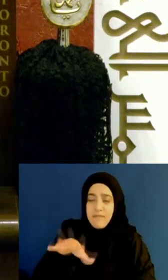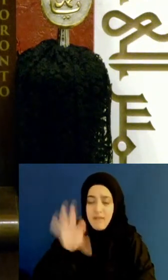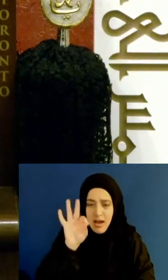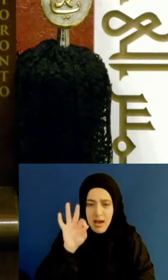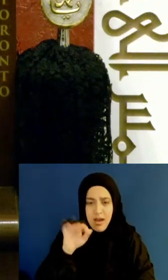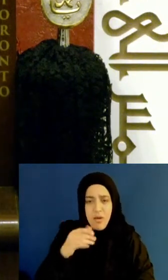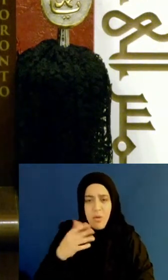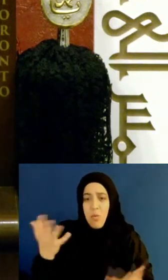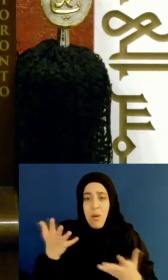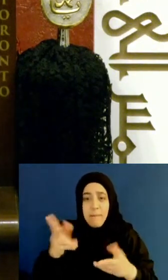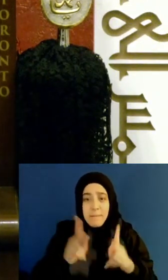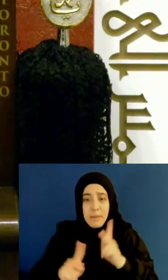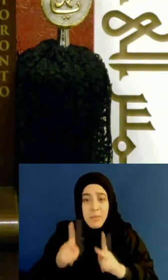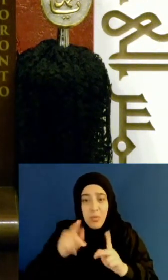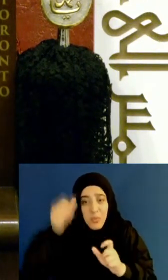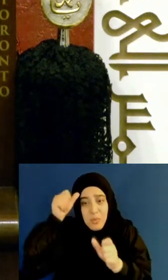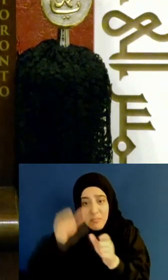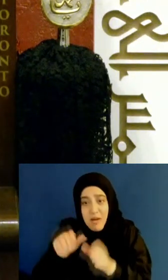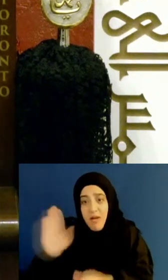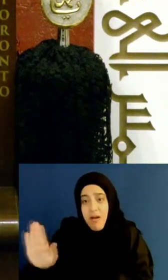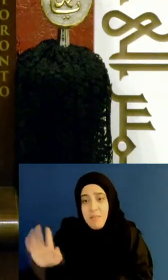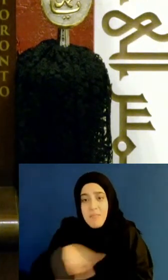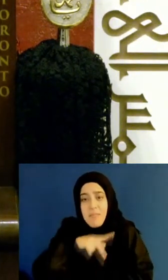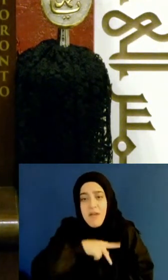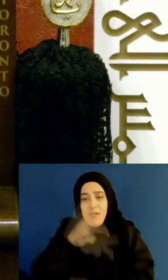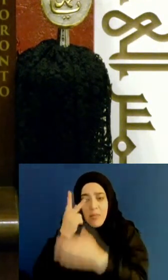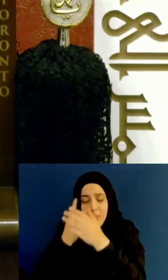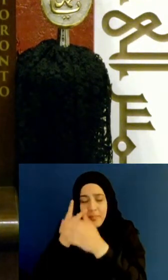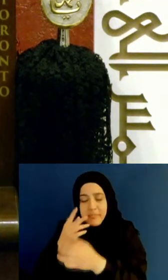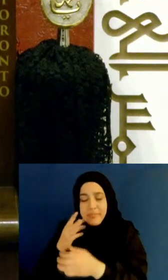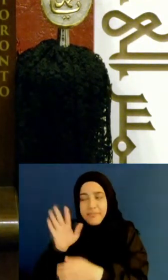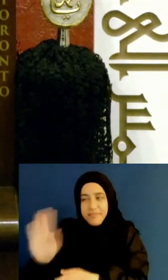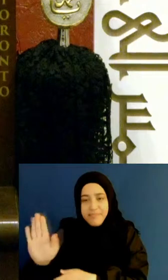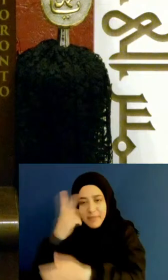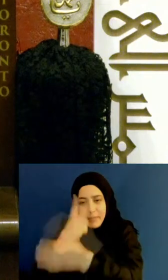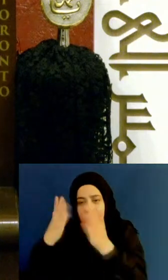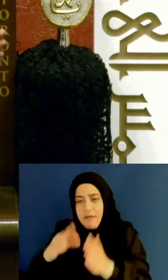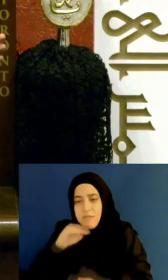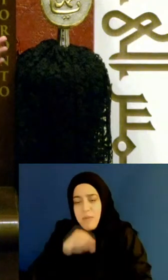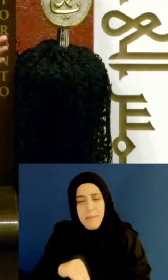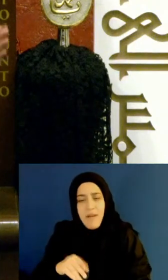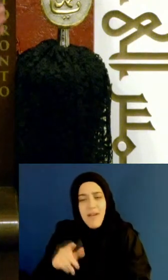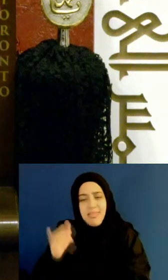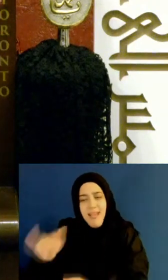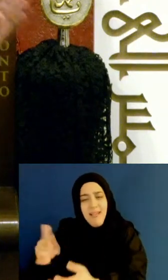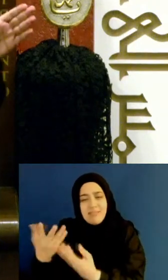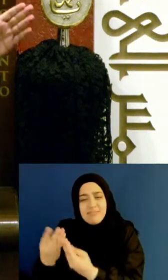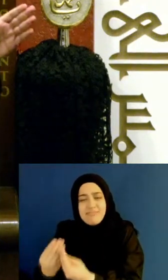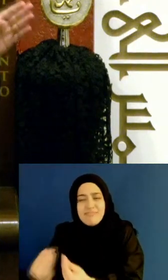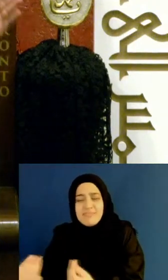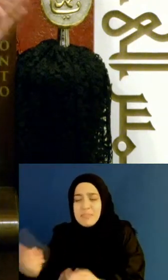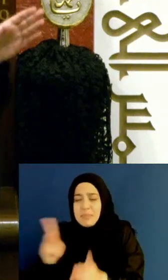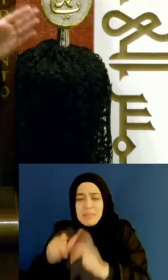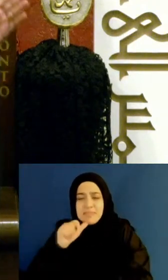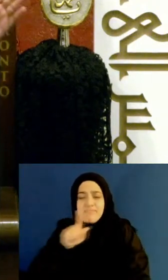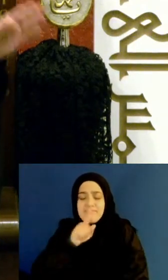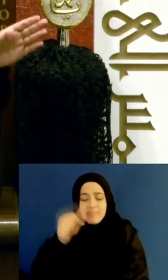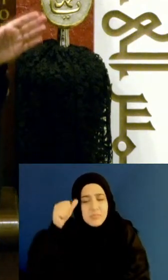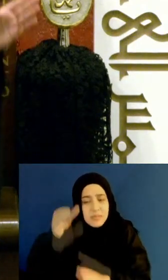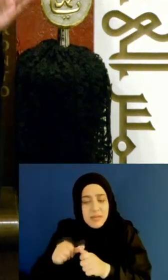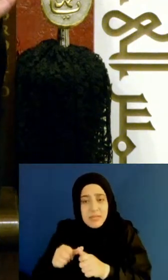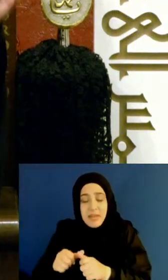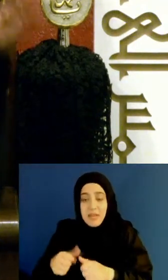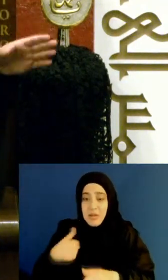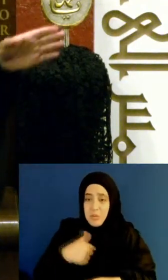is destroyed. If you and I don't keep alive the history of Rasulullah, and on that side, they are demolishing everything to